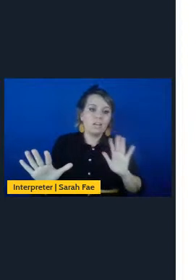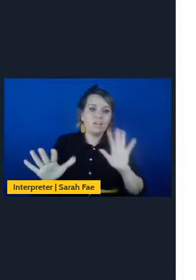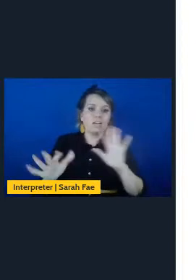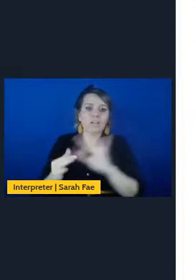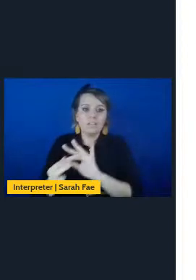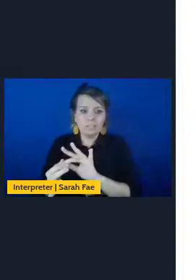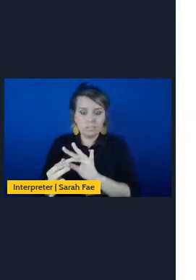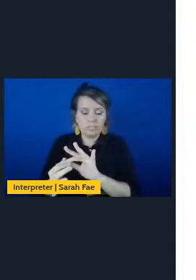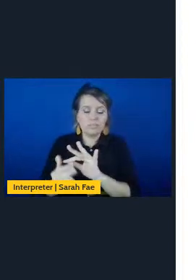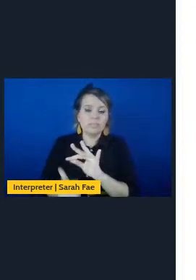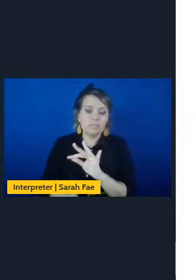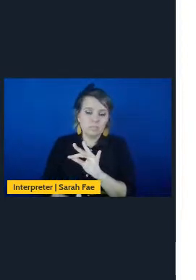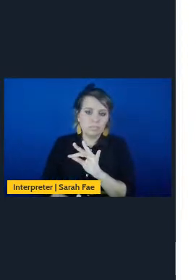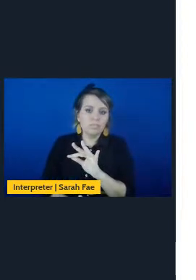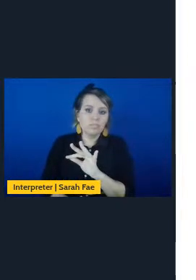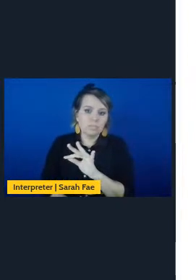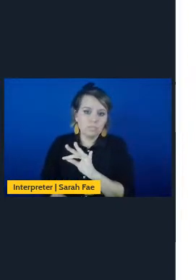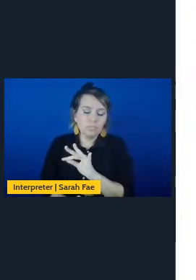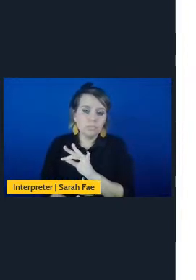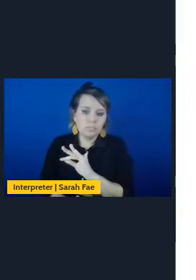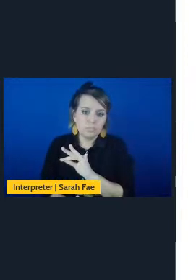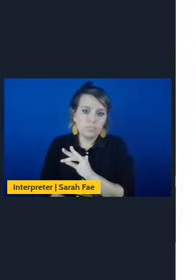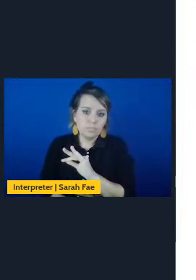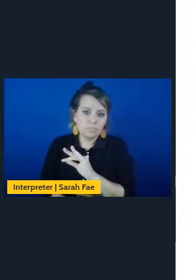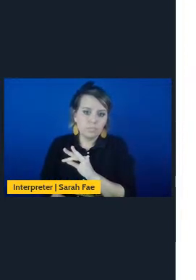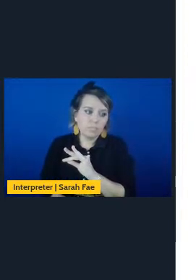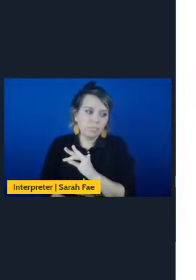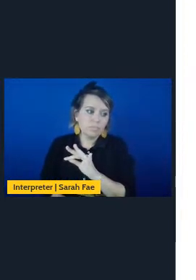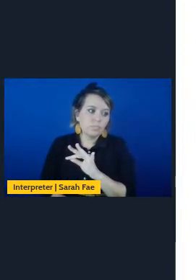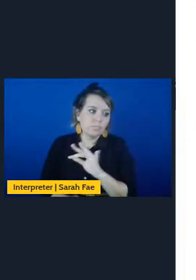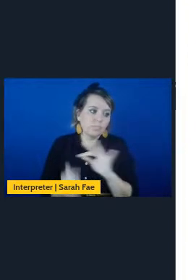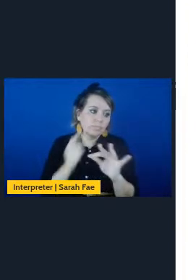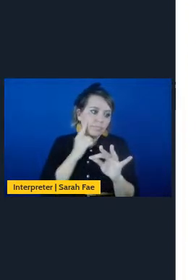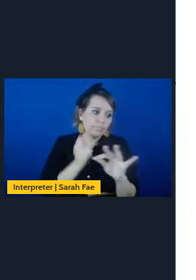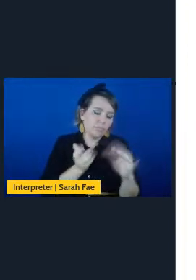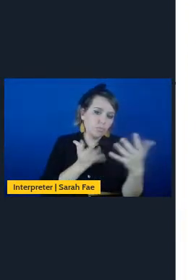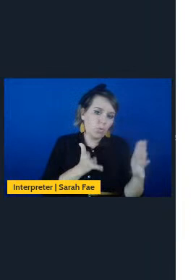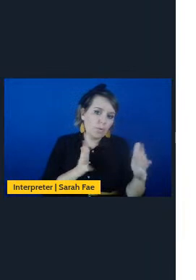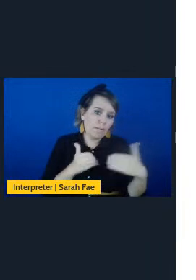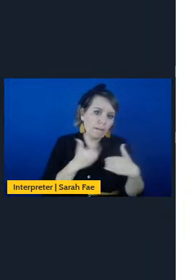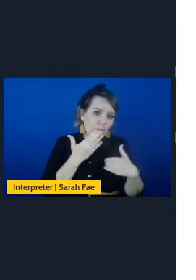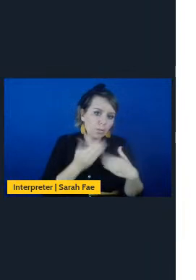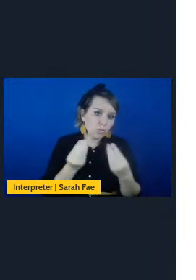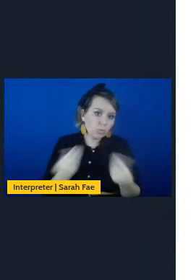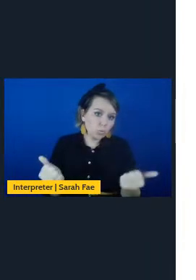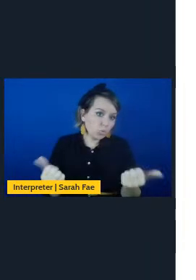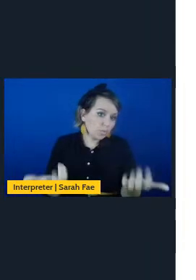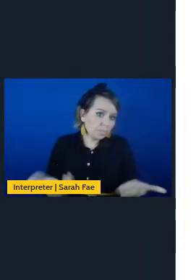this particular system, because we already have the good solution.